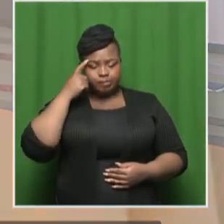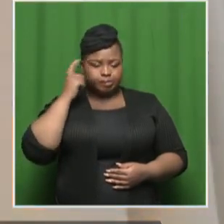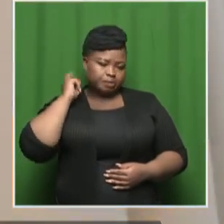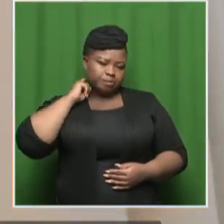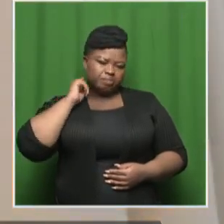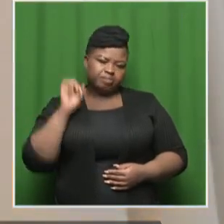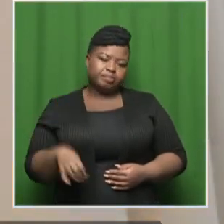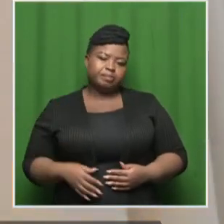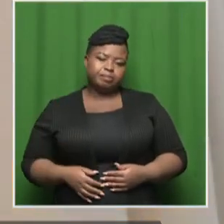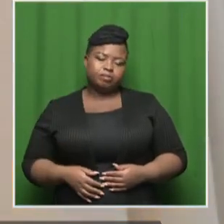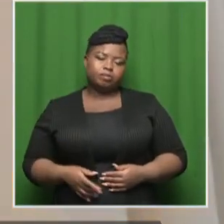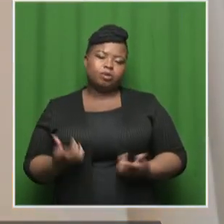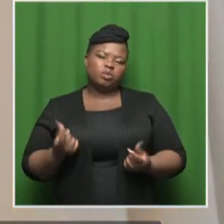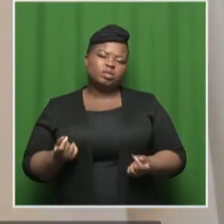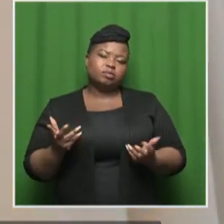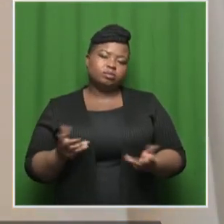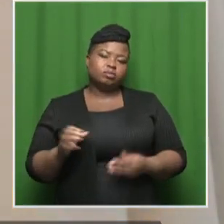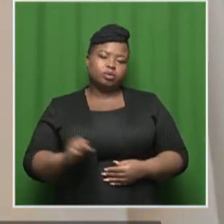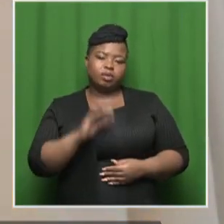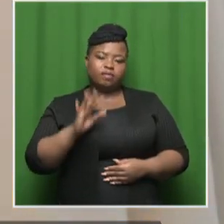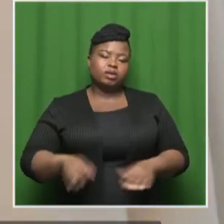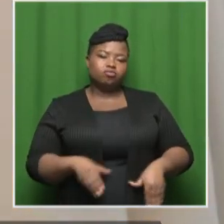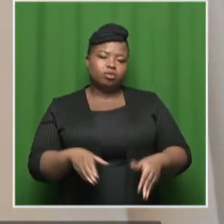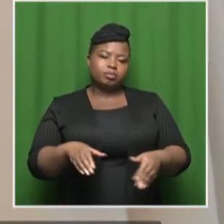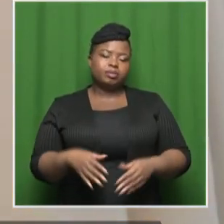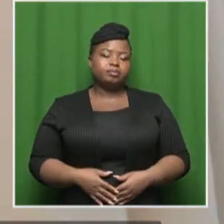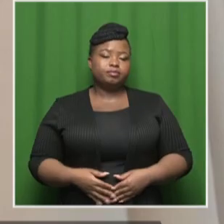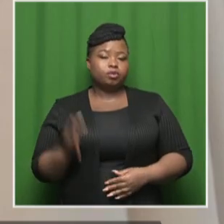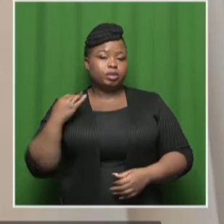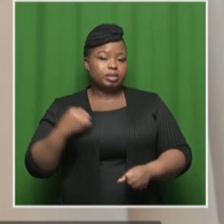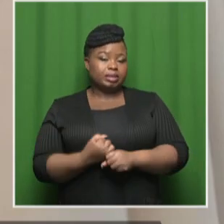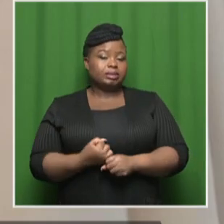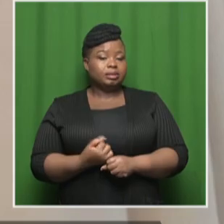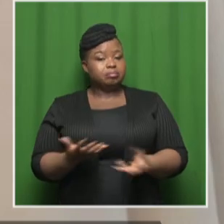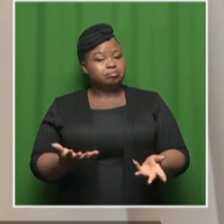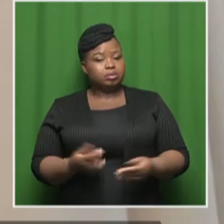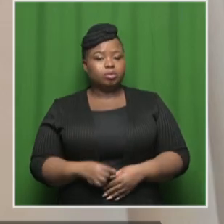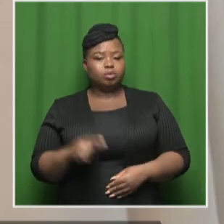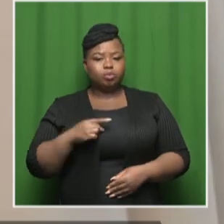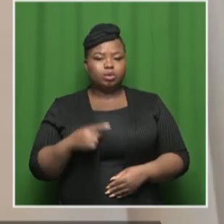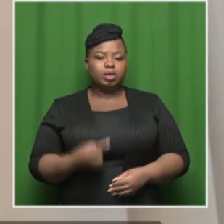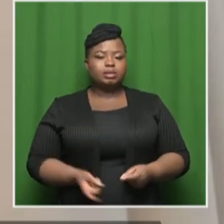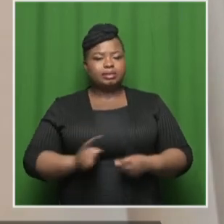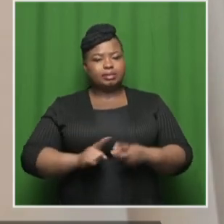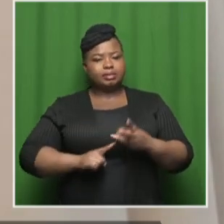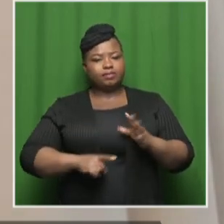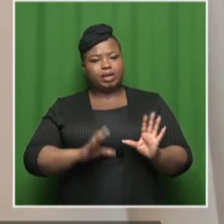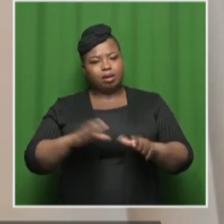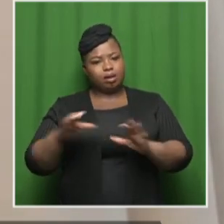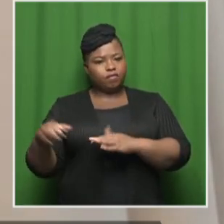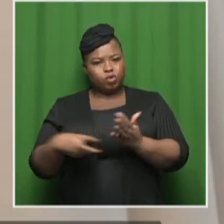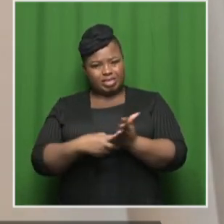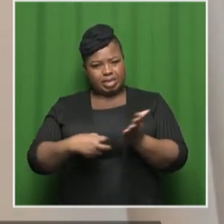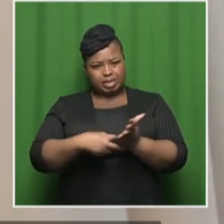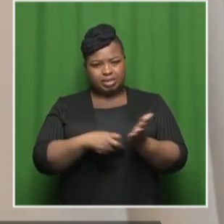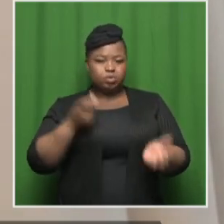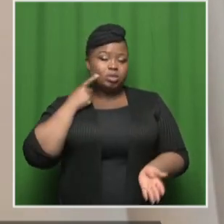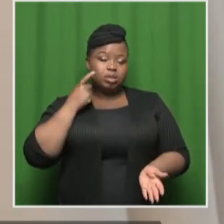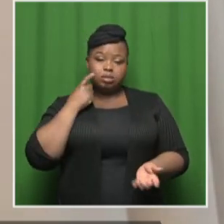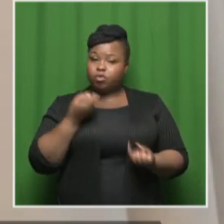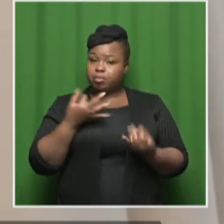consideration, and I think we've been doing it as South African rugby over the last few years. We decided to have different categories of tickets to make it possible for